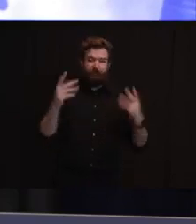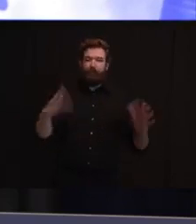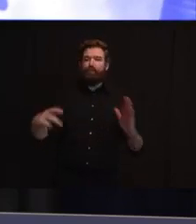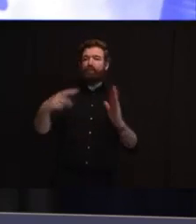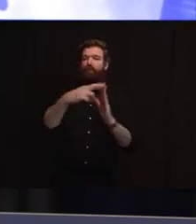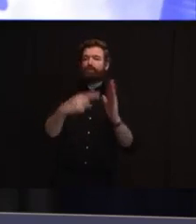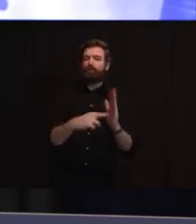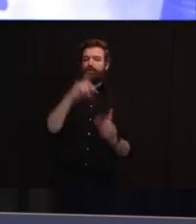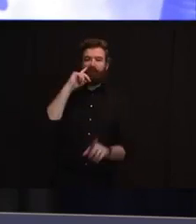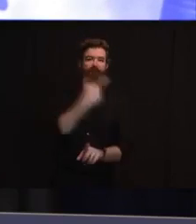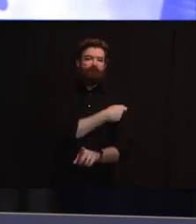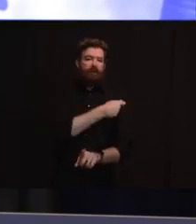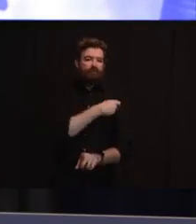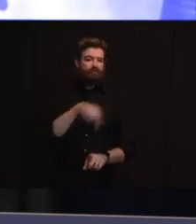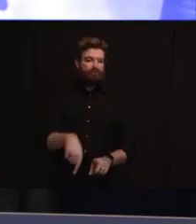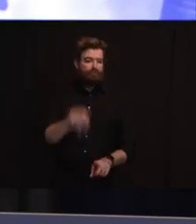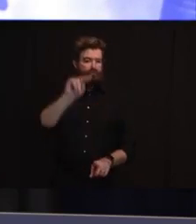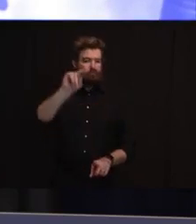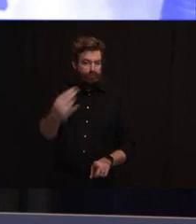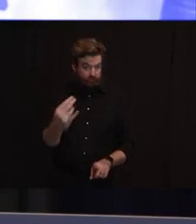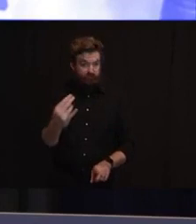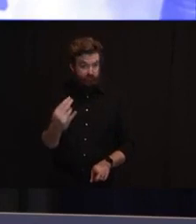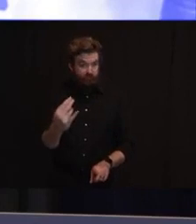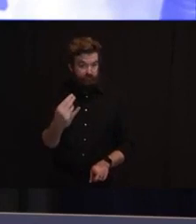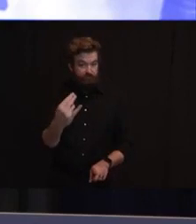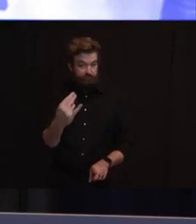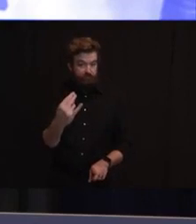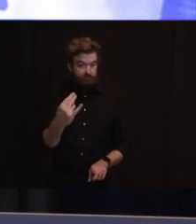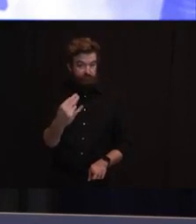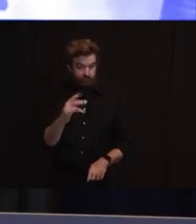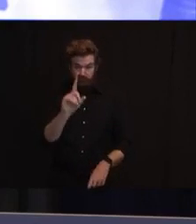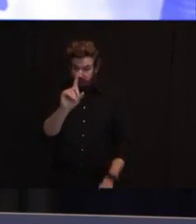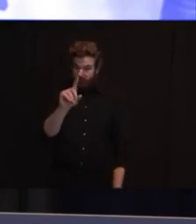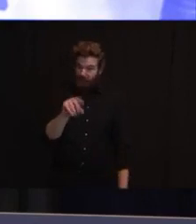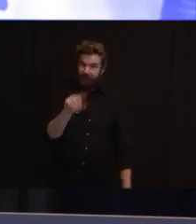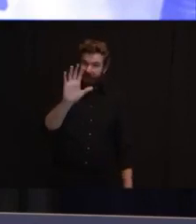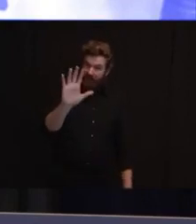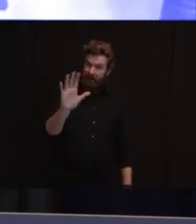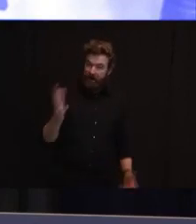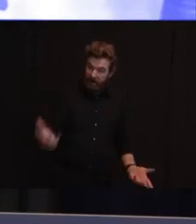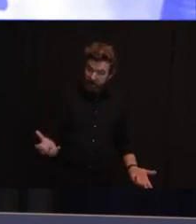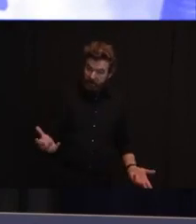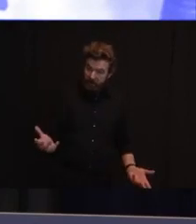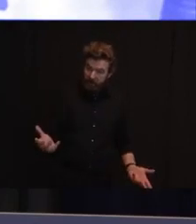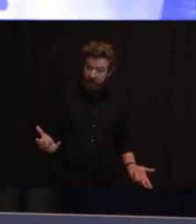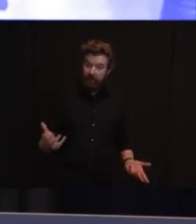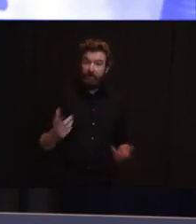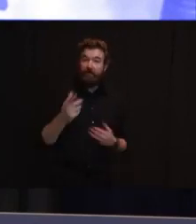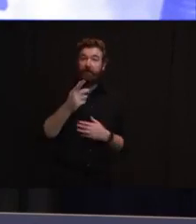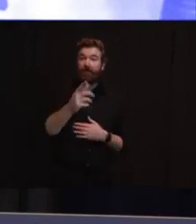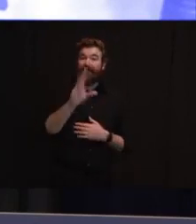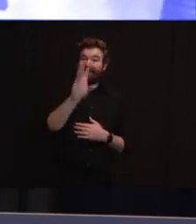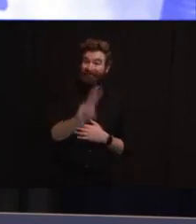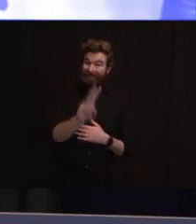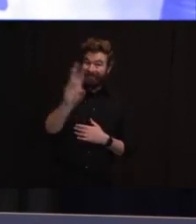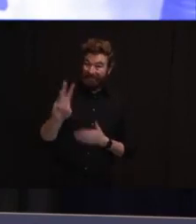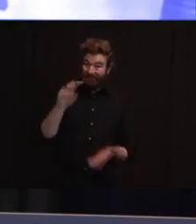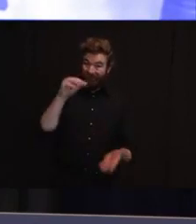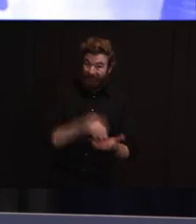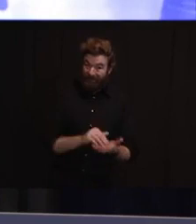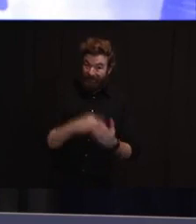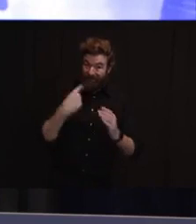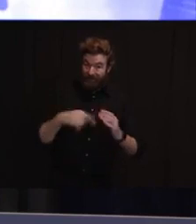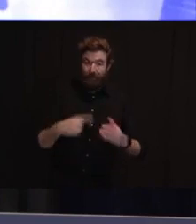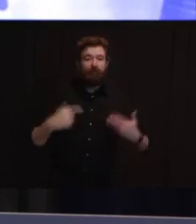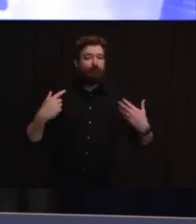Jersey vaccine scheduling system, and more than 66,000 emails have gone out letting individuals